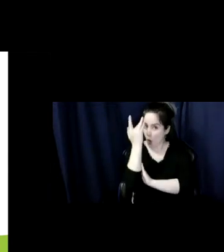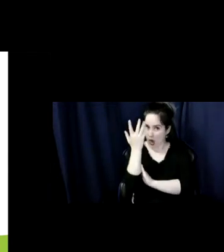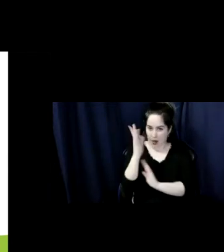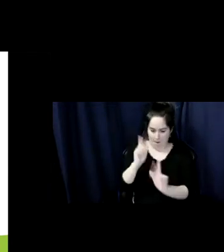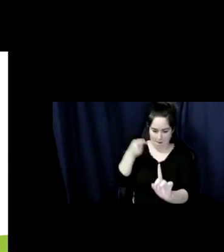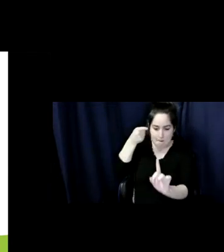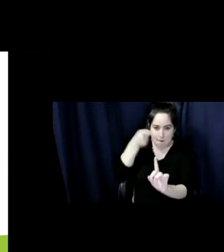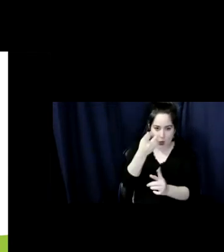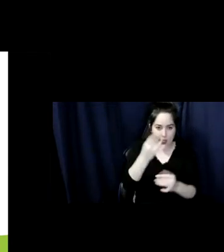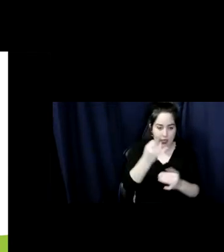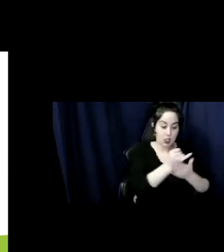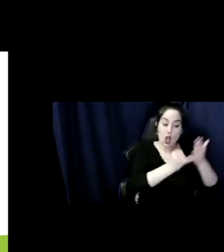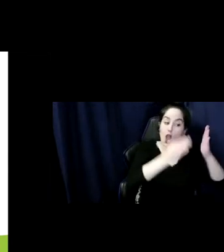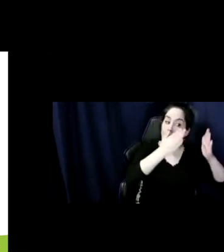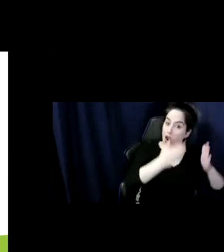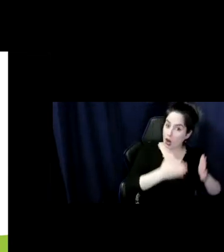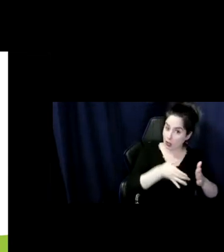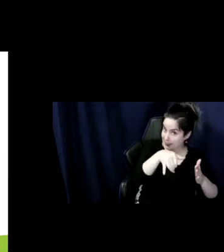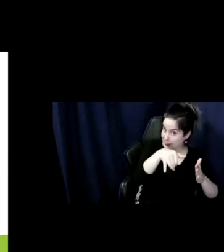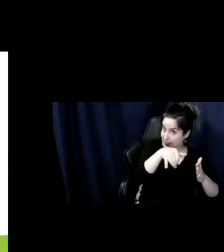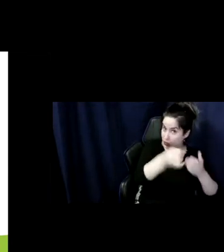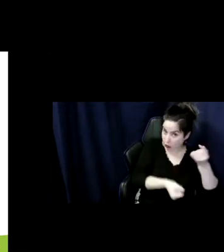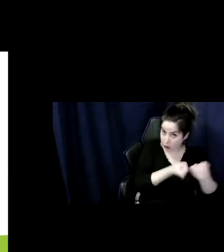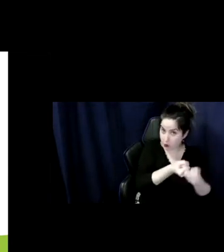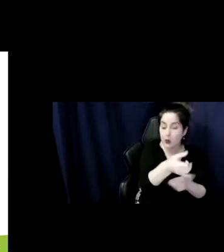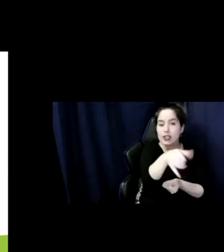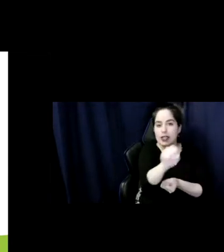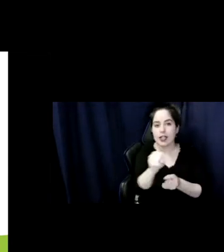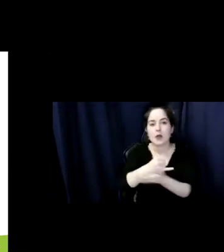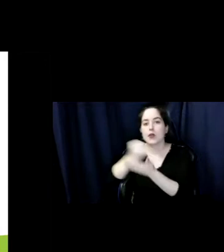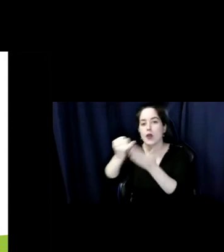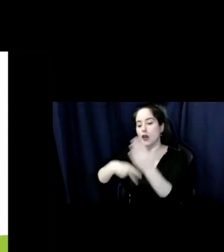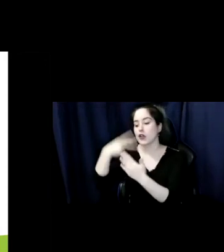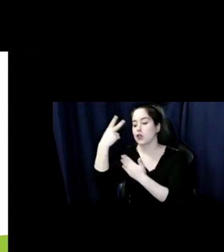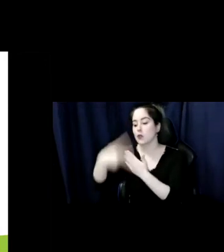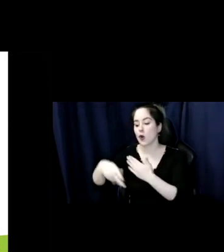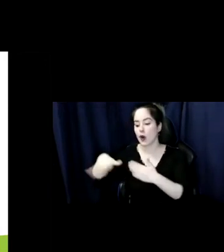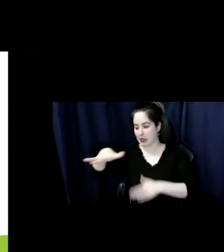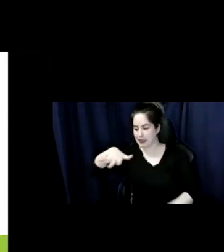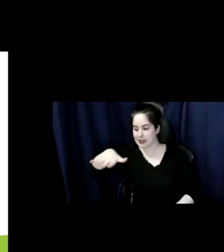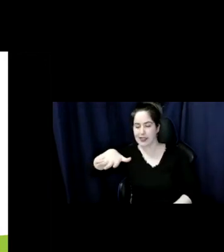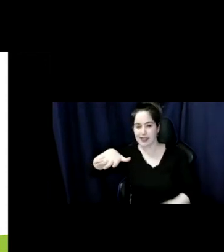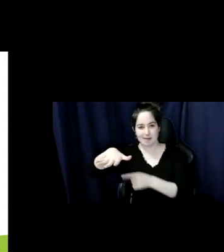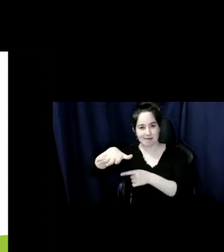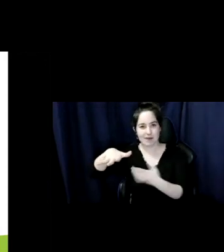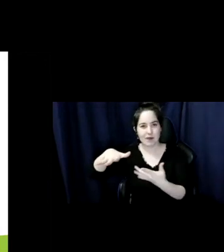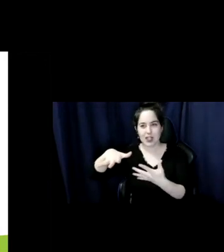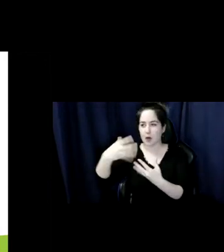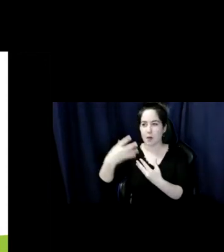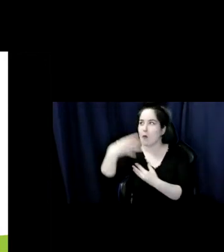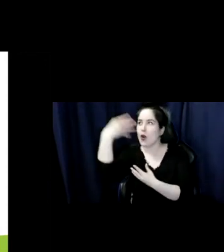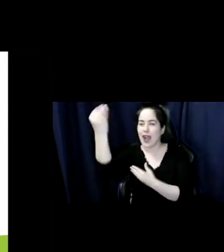artists and arts programming in areas of the city that are outside of